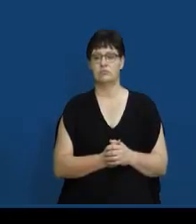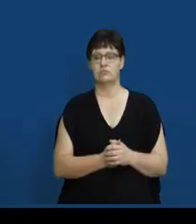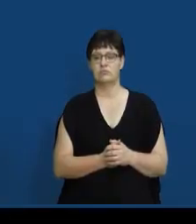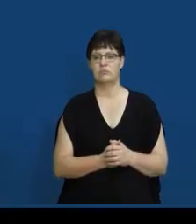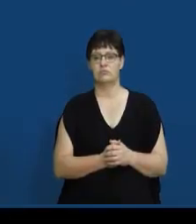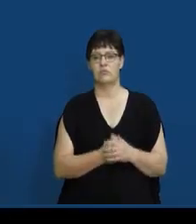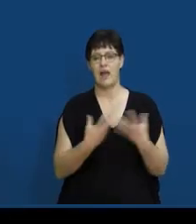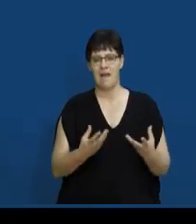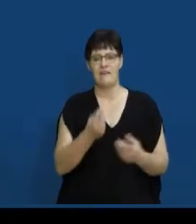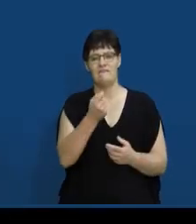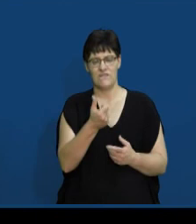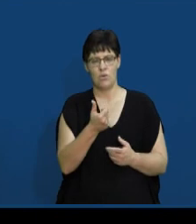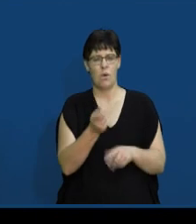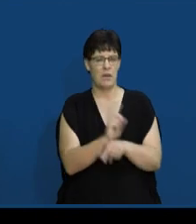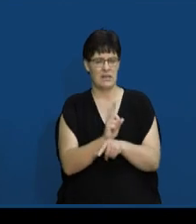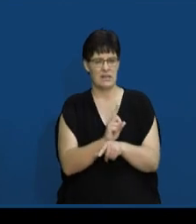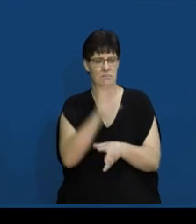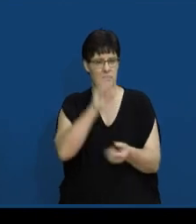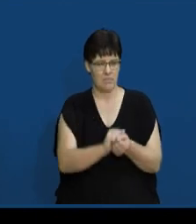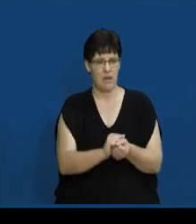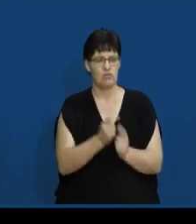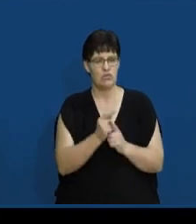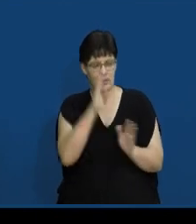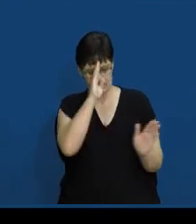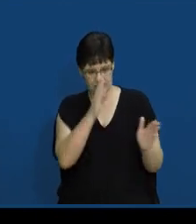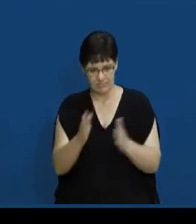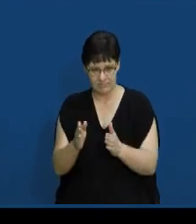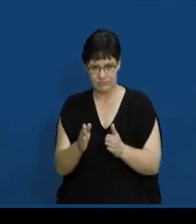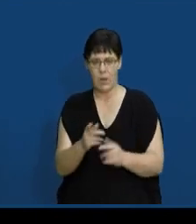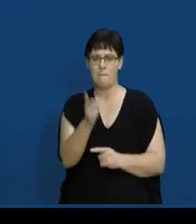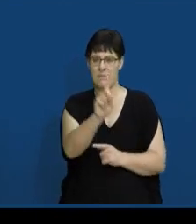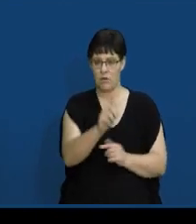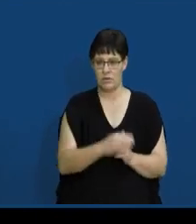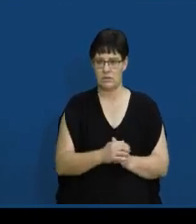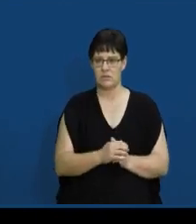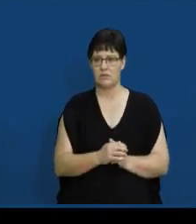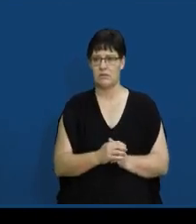we've got a few minutes to wrap up. I just want to draw your attention to the following.